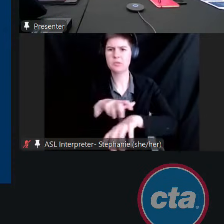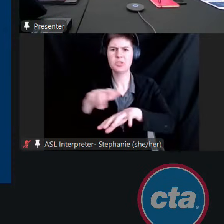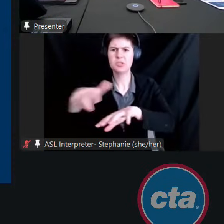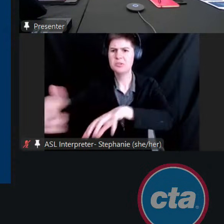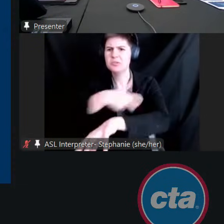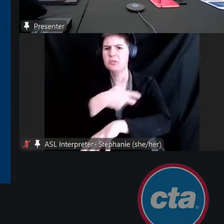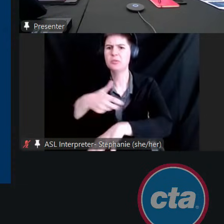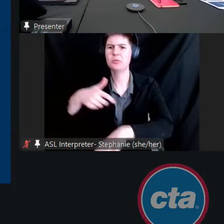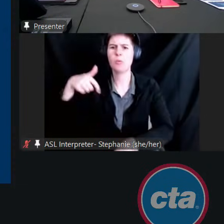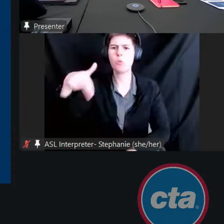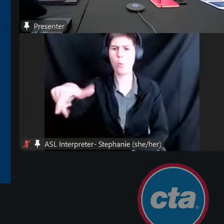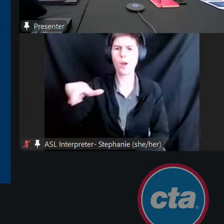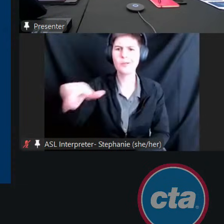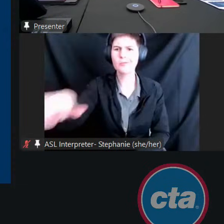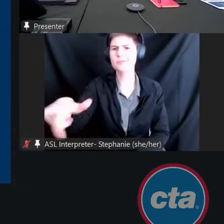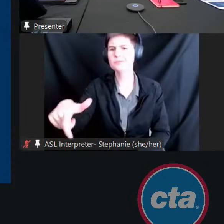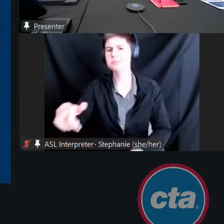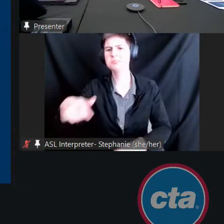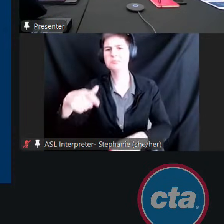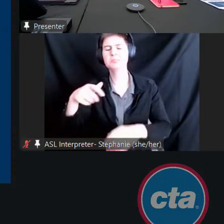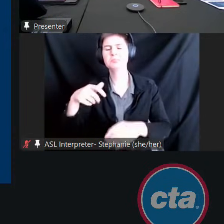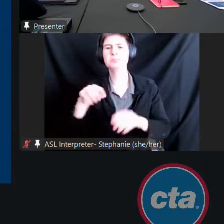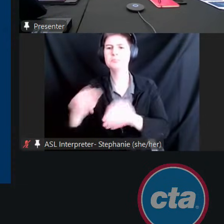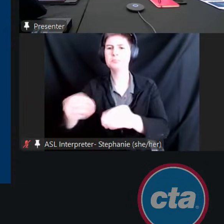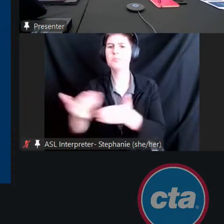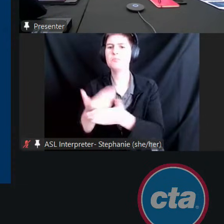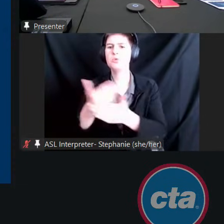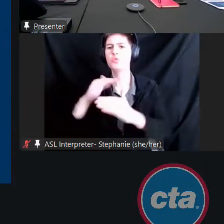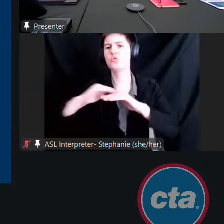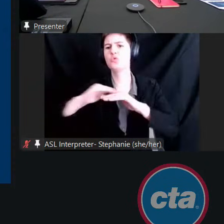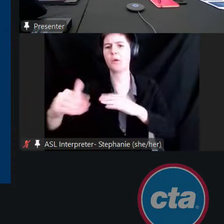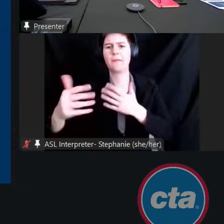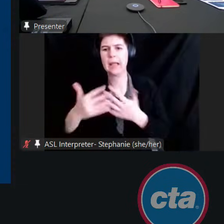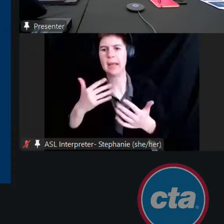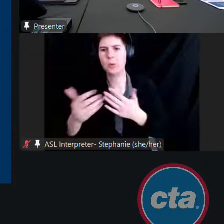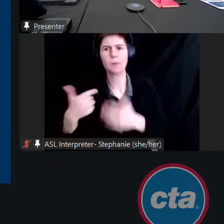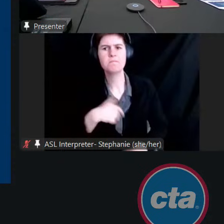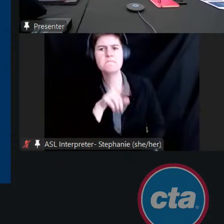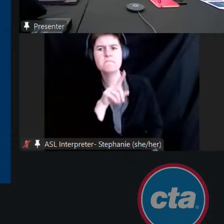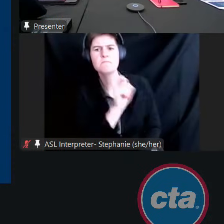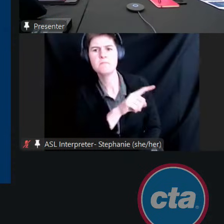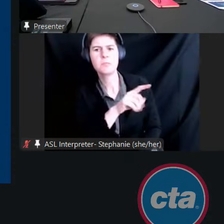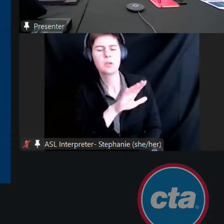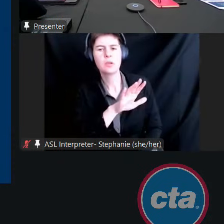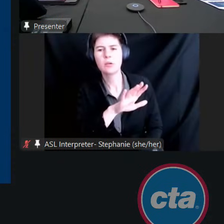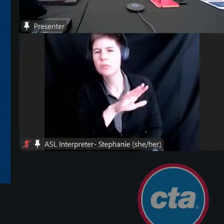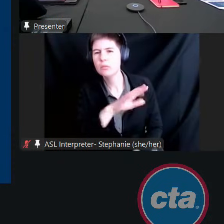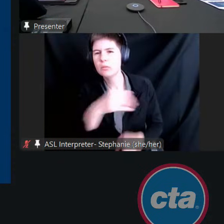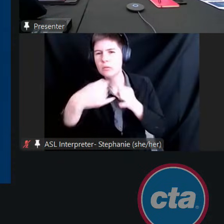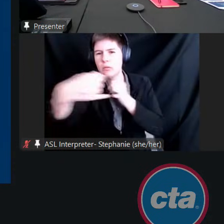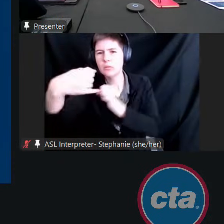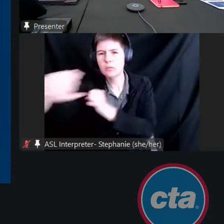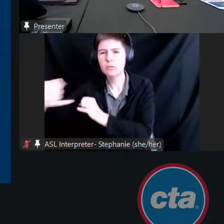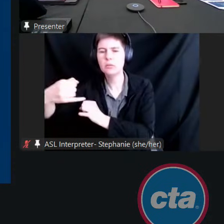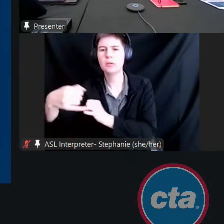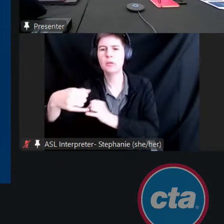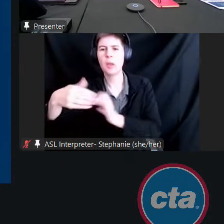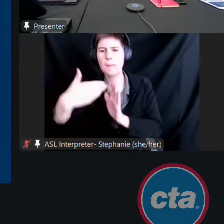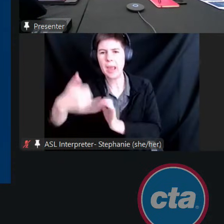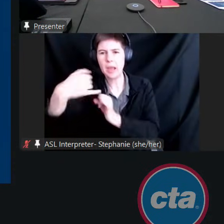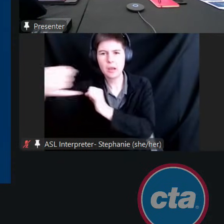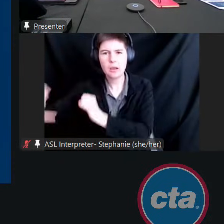anyway. Like we're just asking for peanuts on top of it. It's just where do you put the lines on the paint? Does it say bus only? Right. Stuff like that. So that's at no